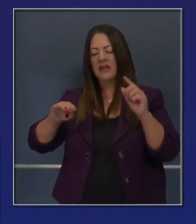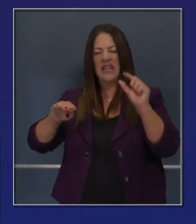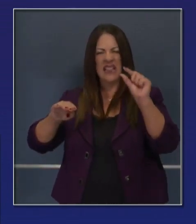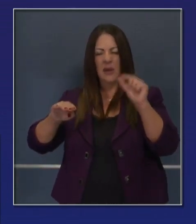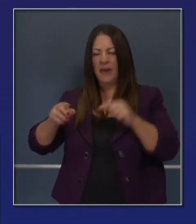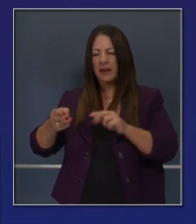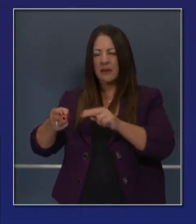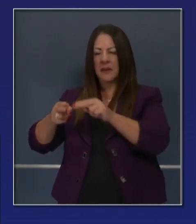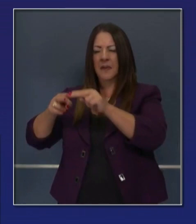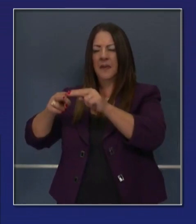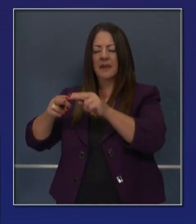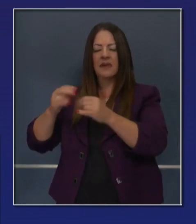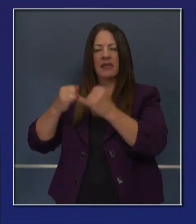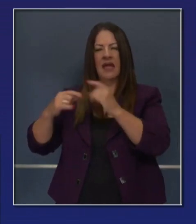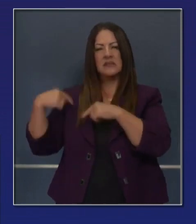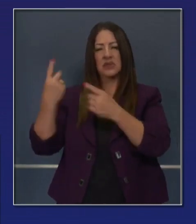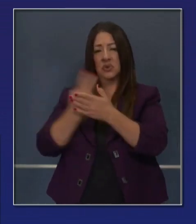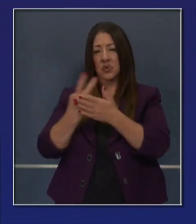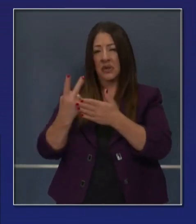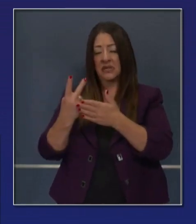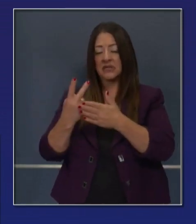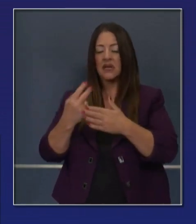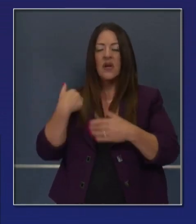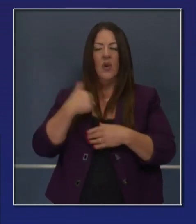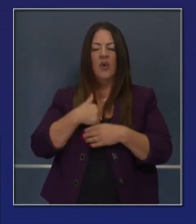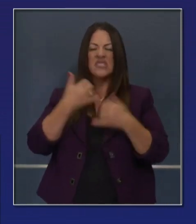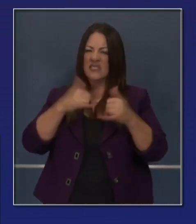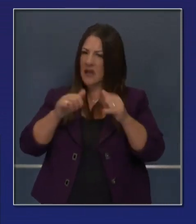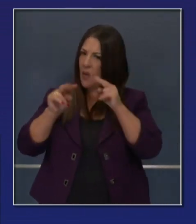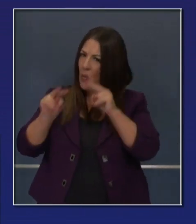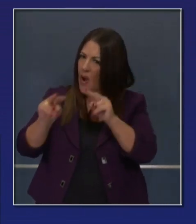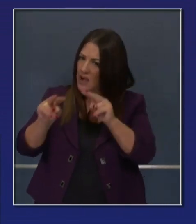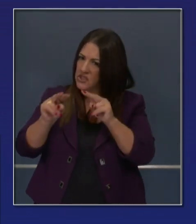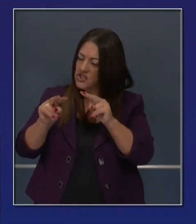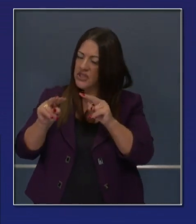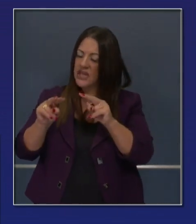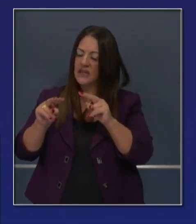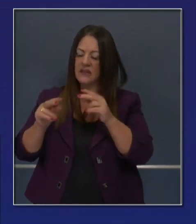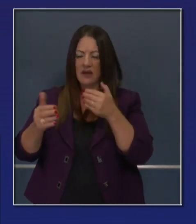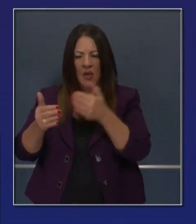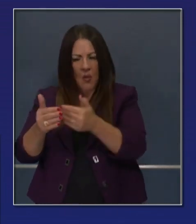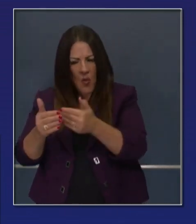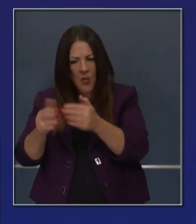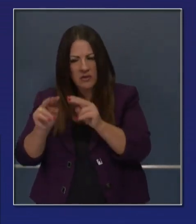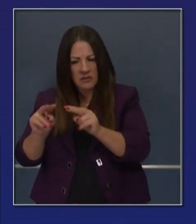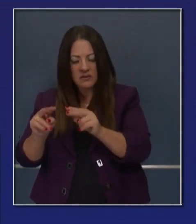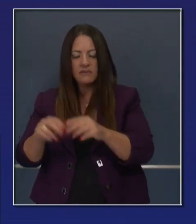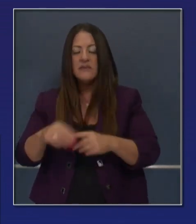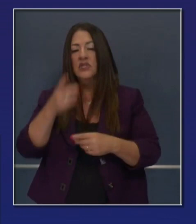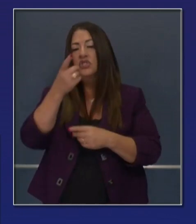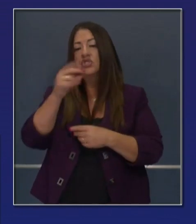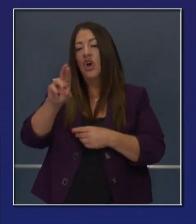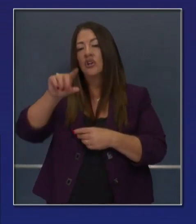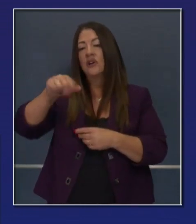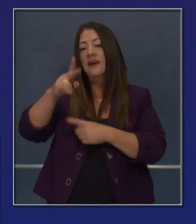increase over the last 14 days. So we're monitoring this. We're watching this closely. And Dr. Galley will come up in a moment and